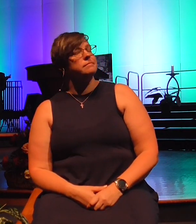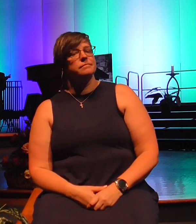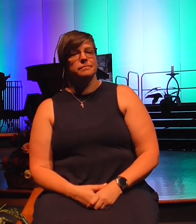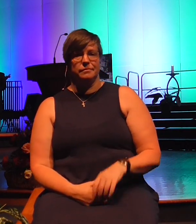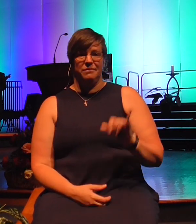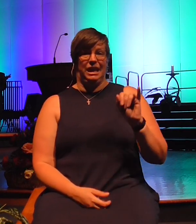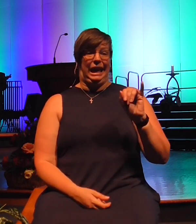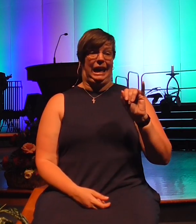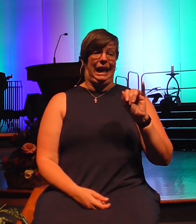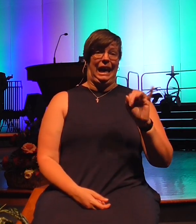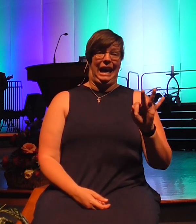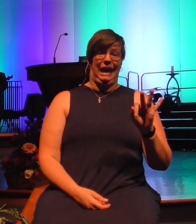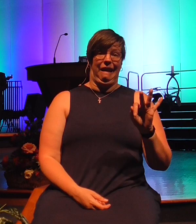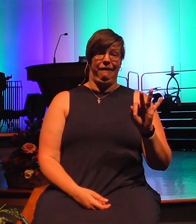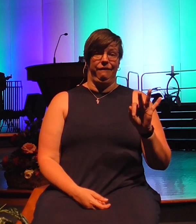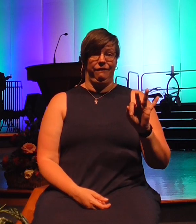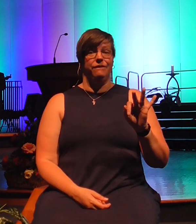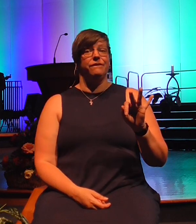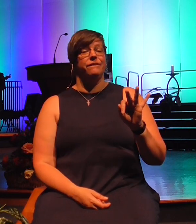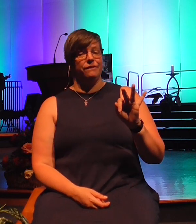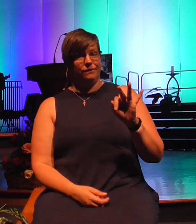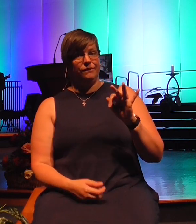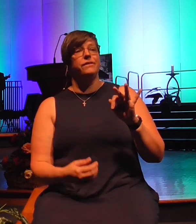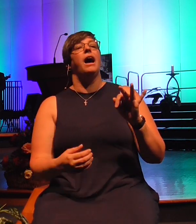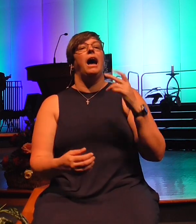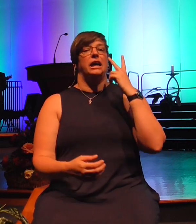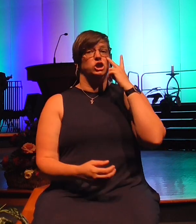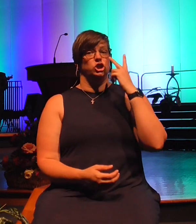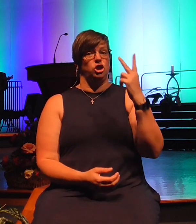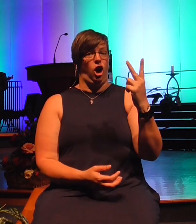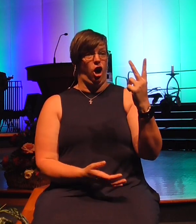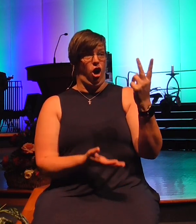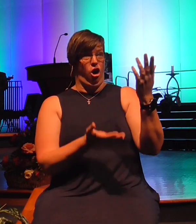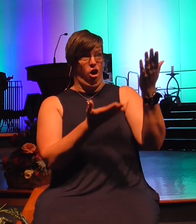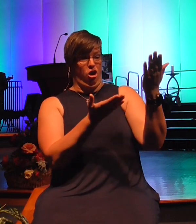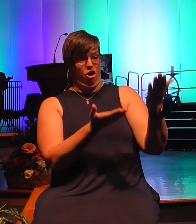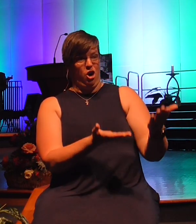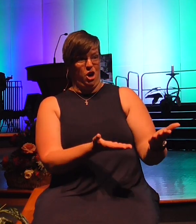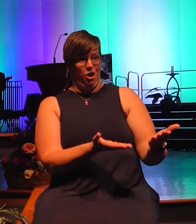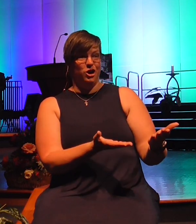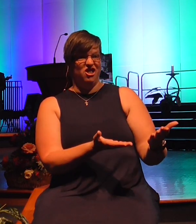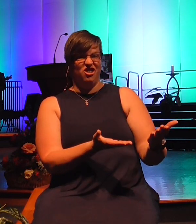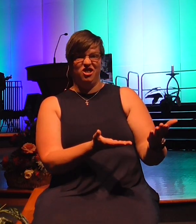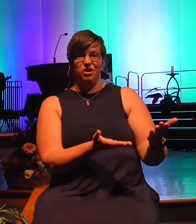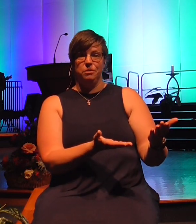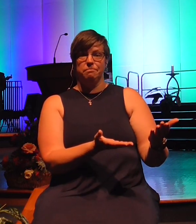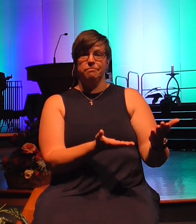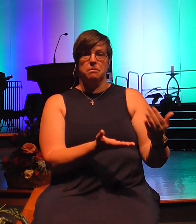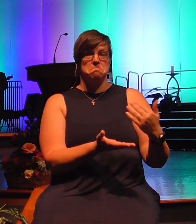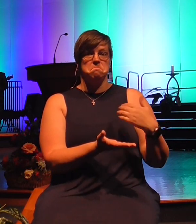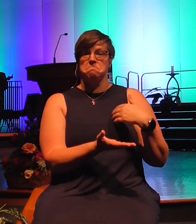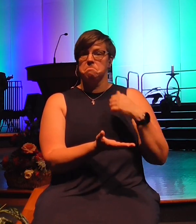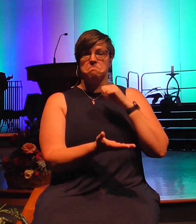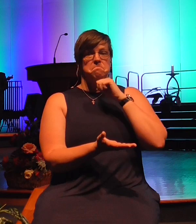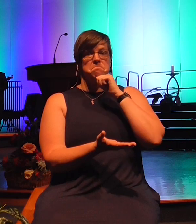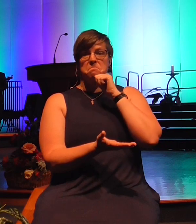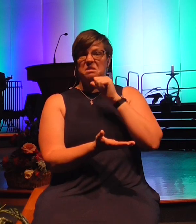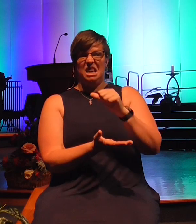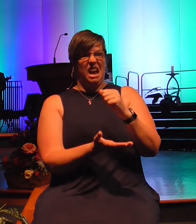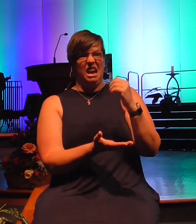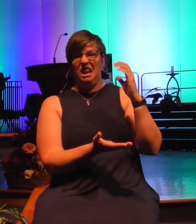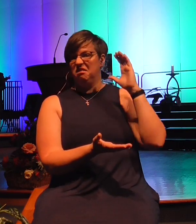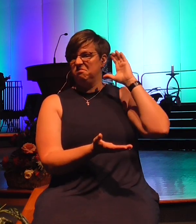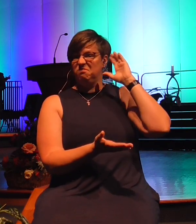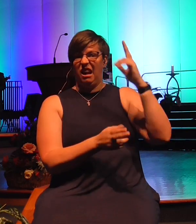For if I ever saw you, I didn't